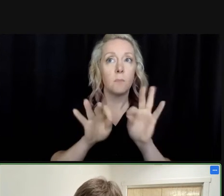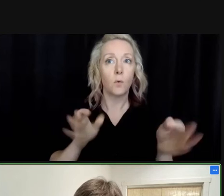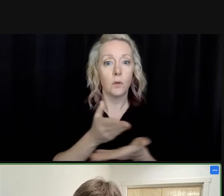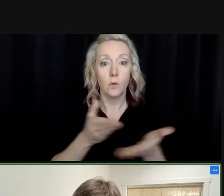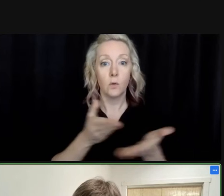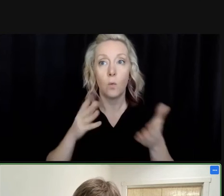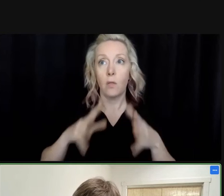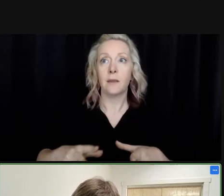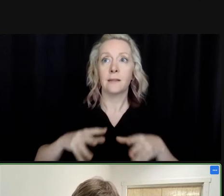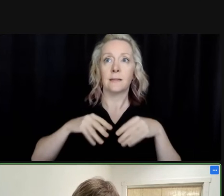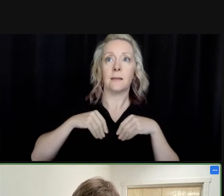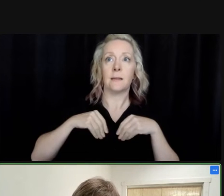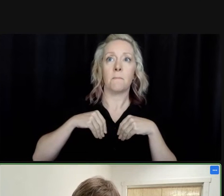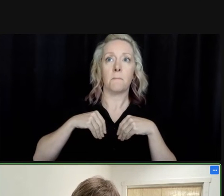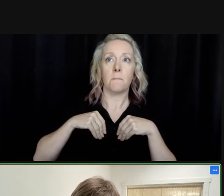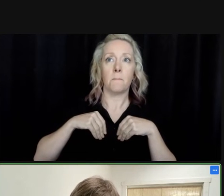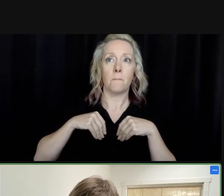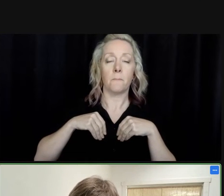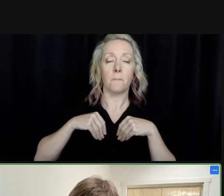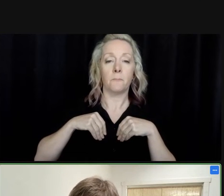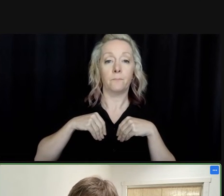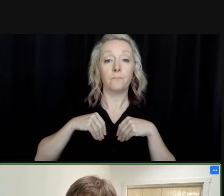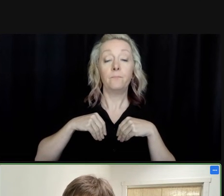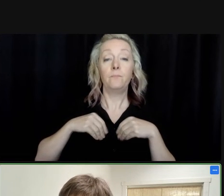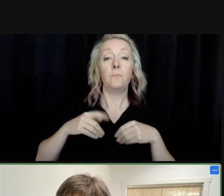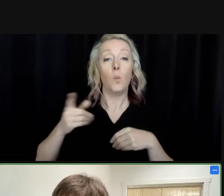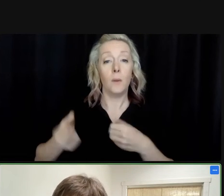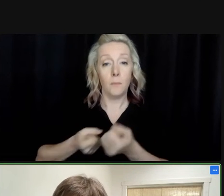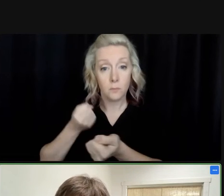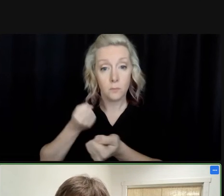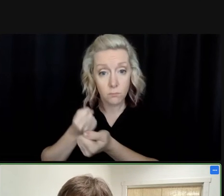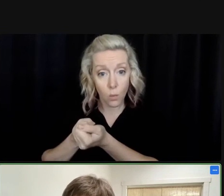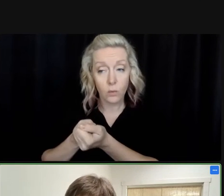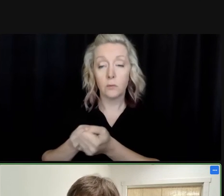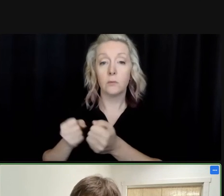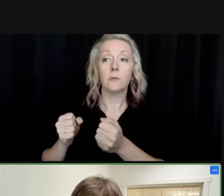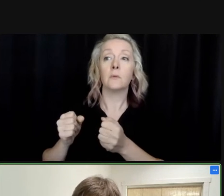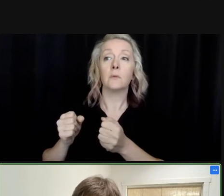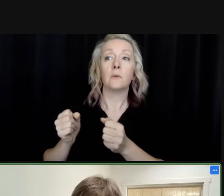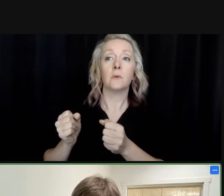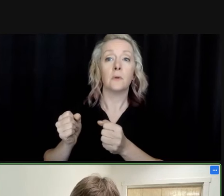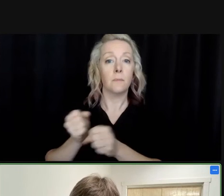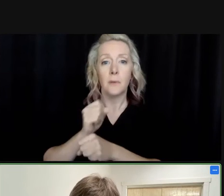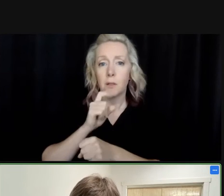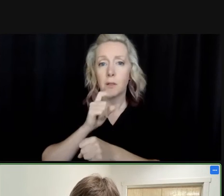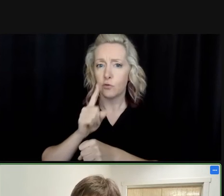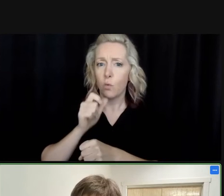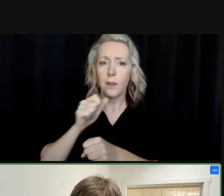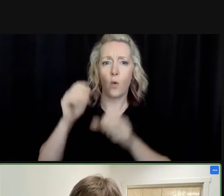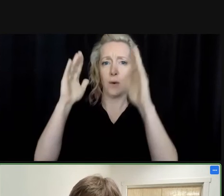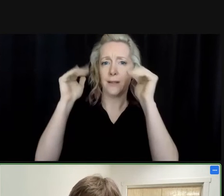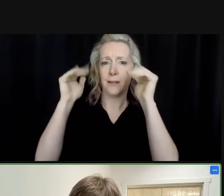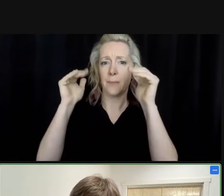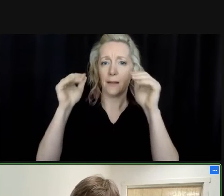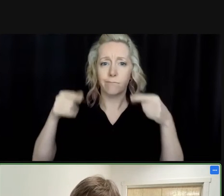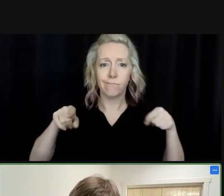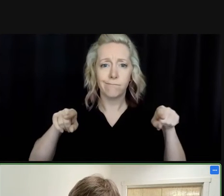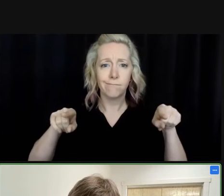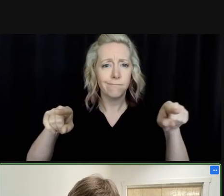when we assess them and support them and provide intervention that they're going to go on that same developmental trajectory. It's going to be